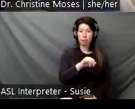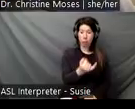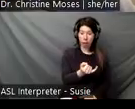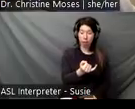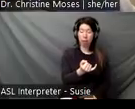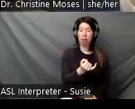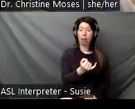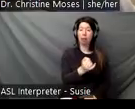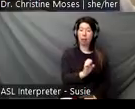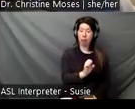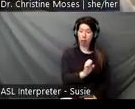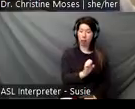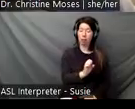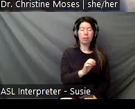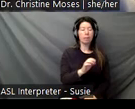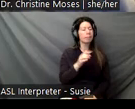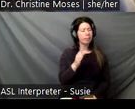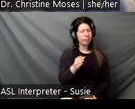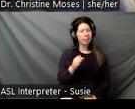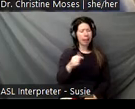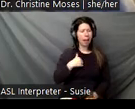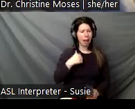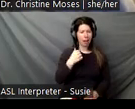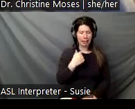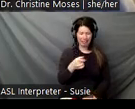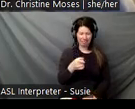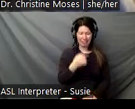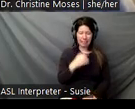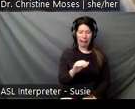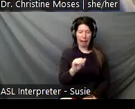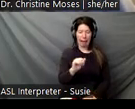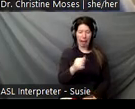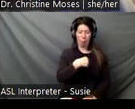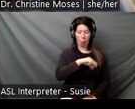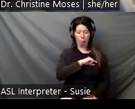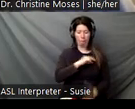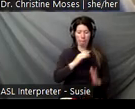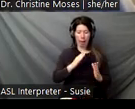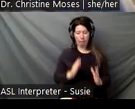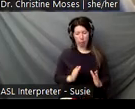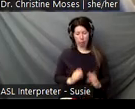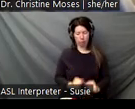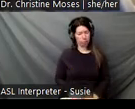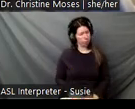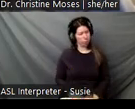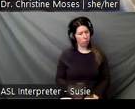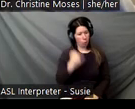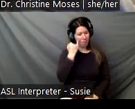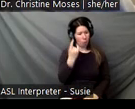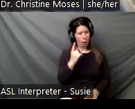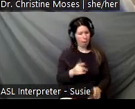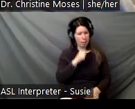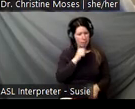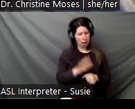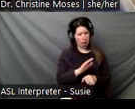when I saw it said like a qualified person, I was kind of worried that like, what if one person's not enough? And then to